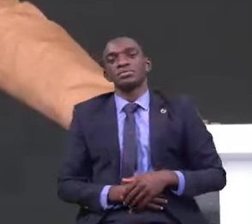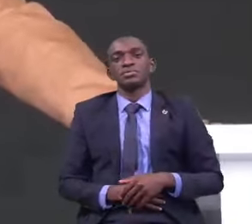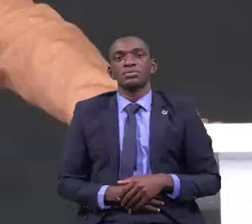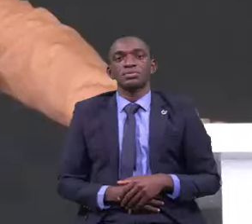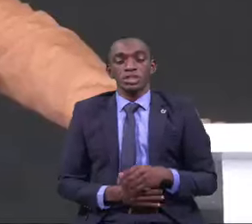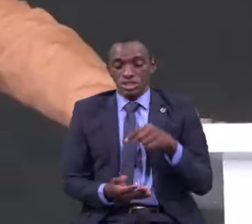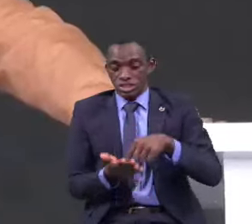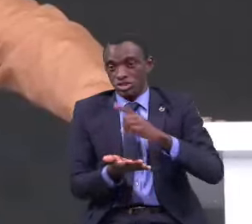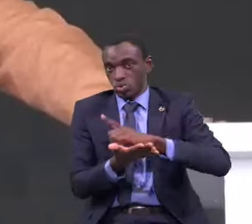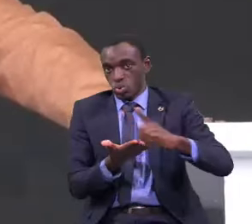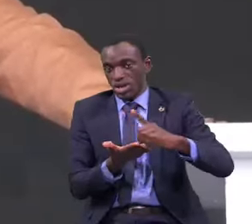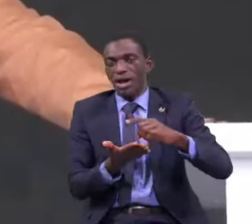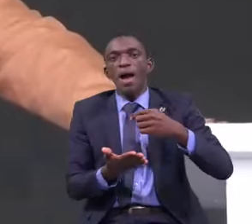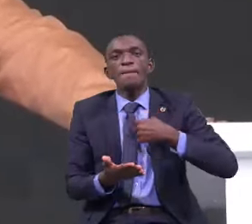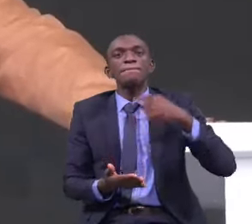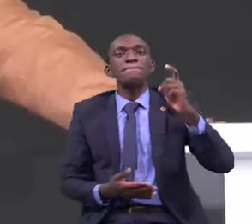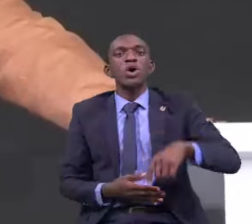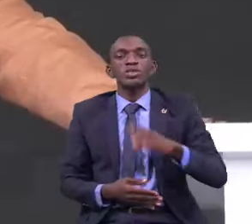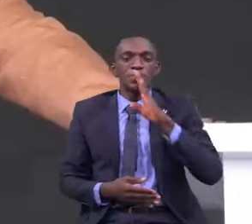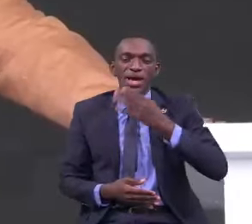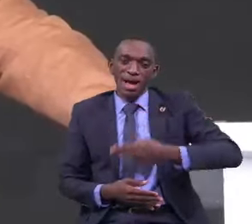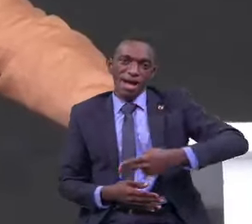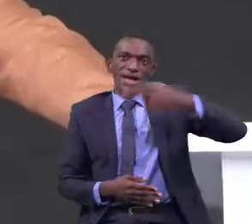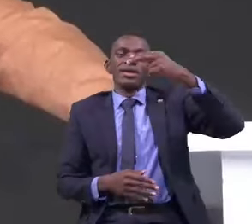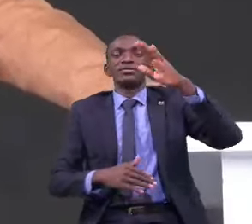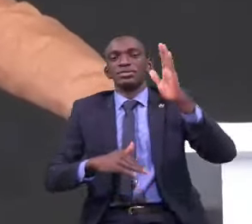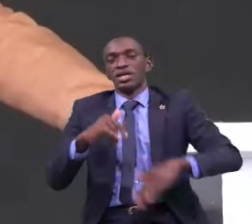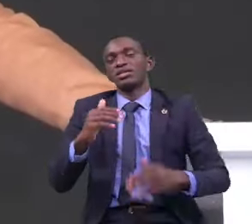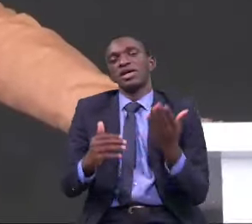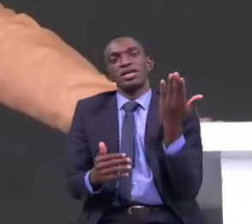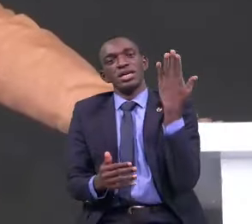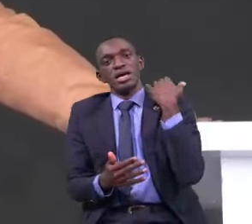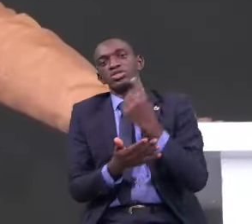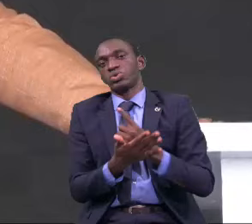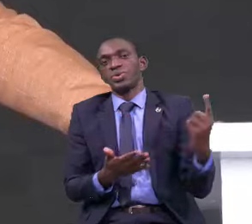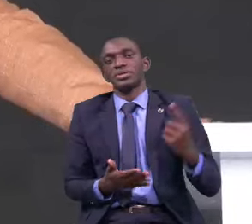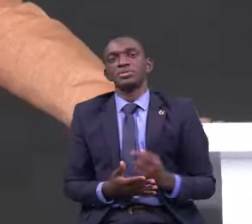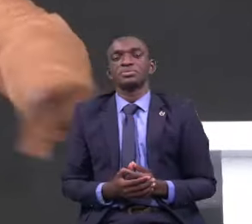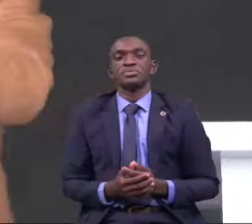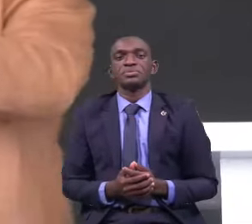This week, I must be higher than I was last week.